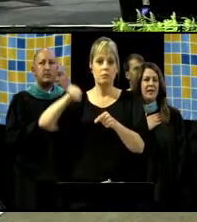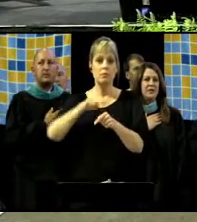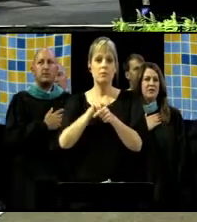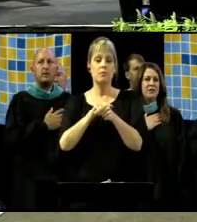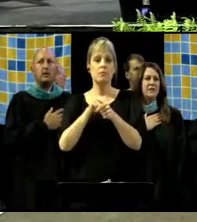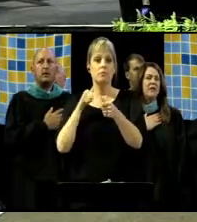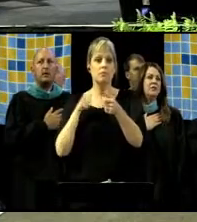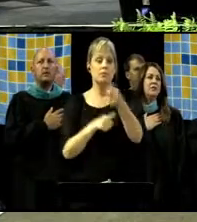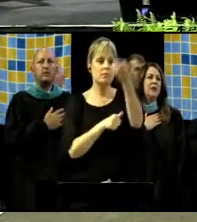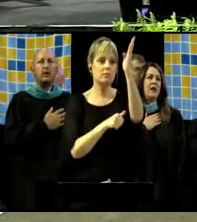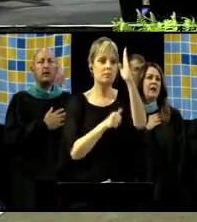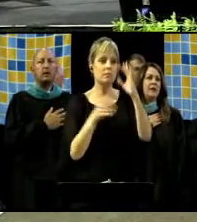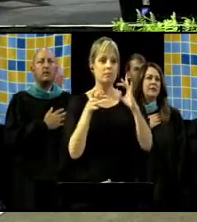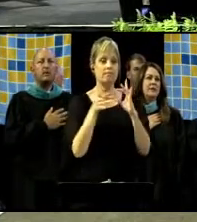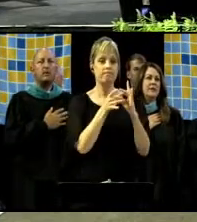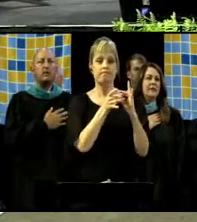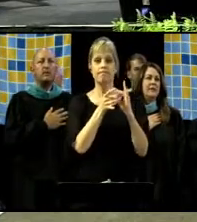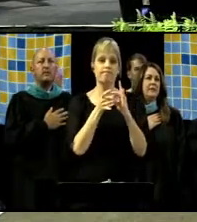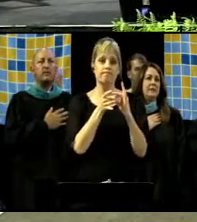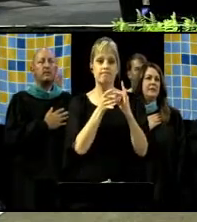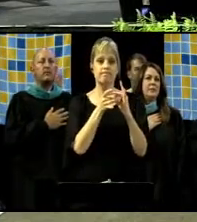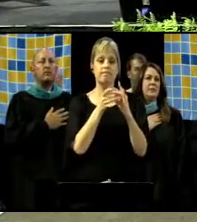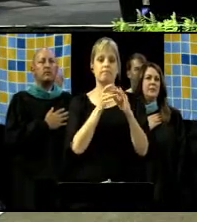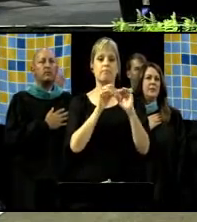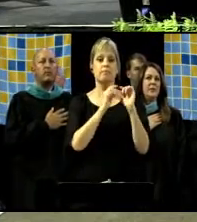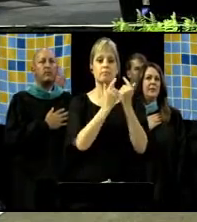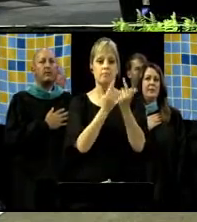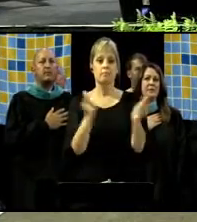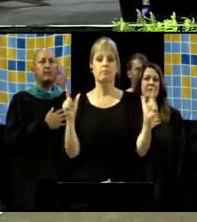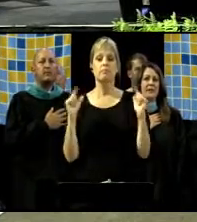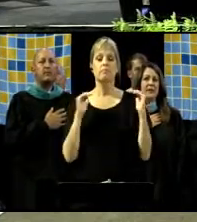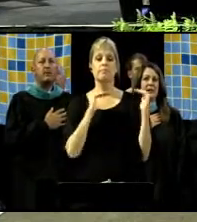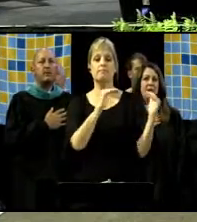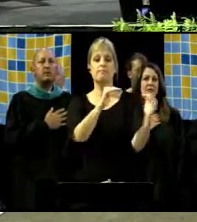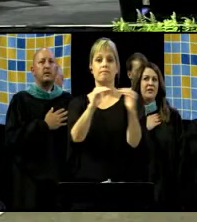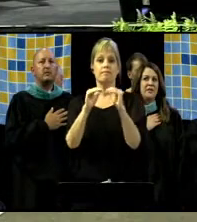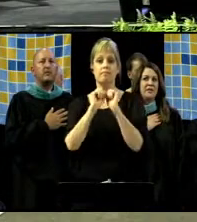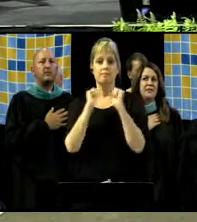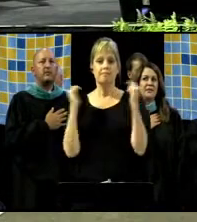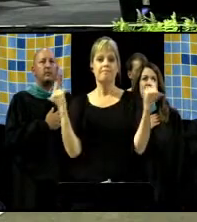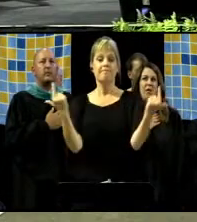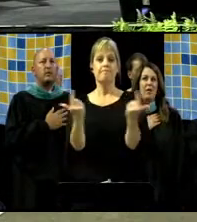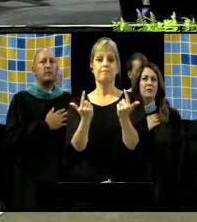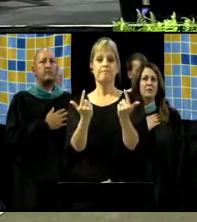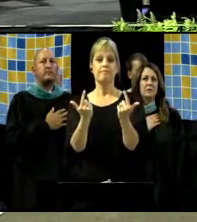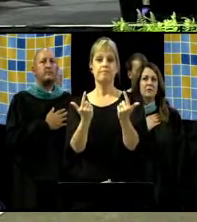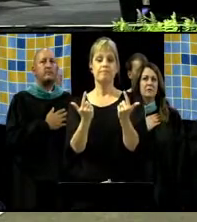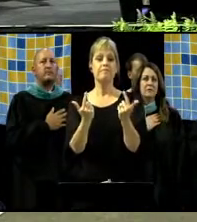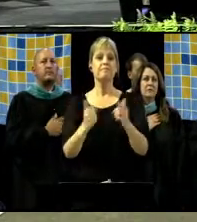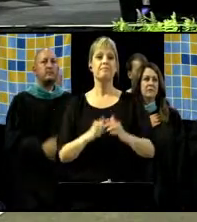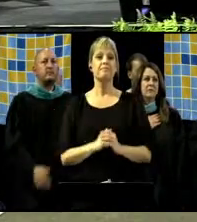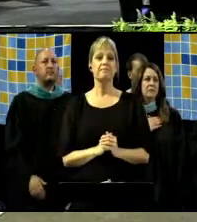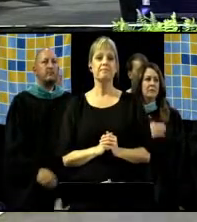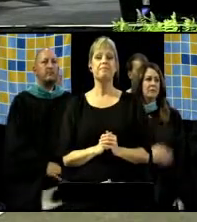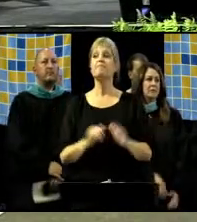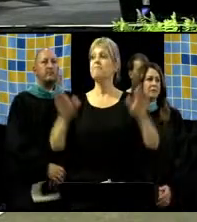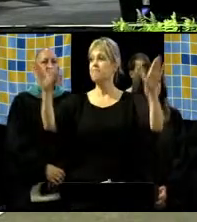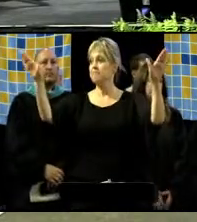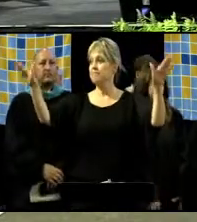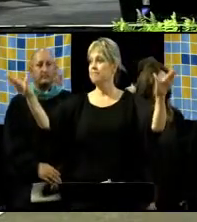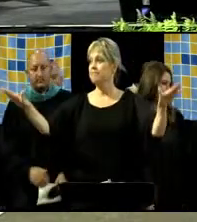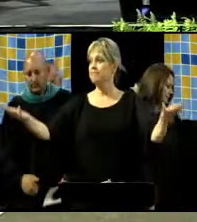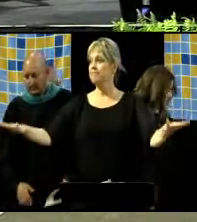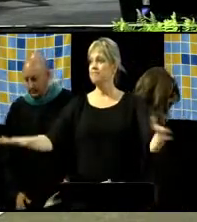one nation, under God, indivisible, with liberty and justice for all. You may be